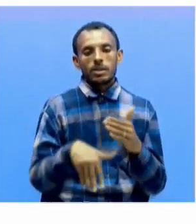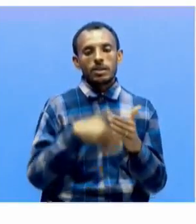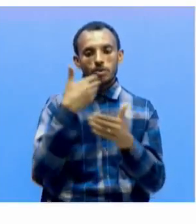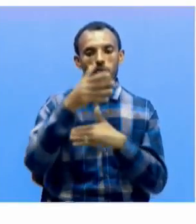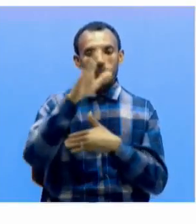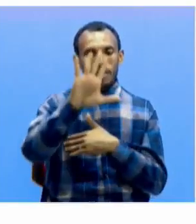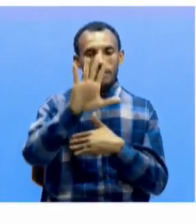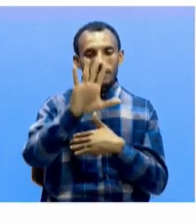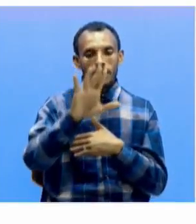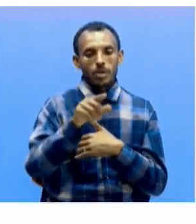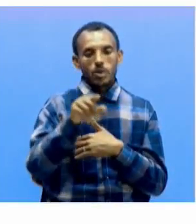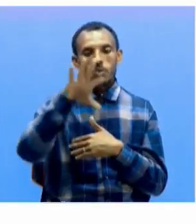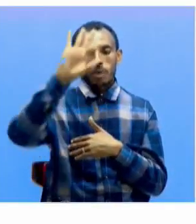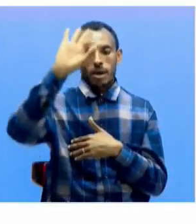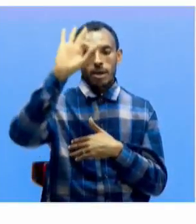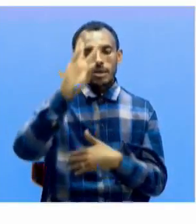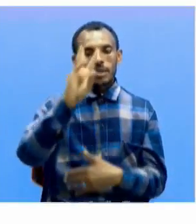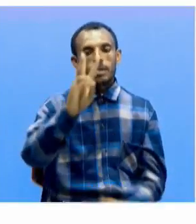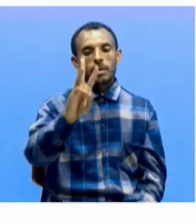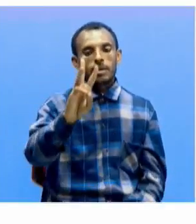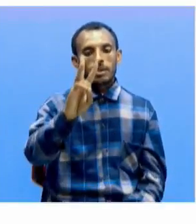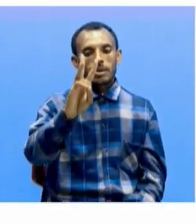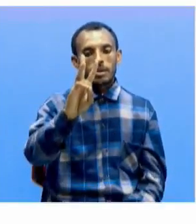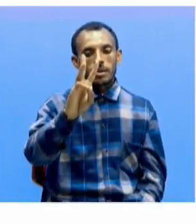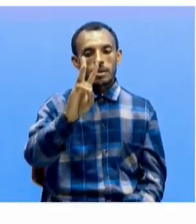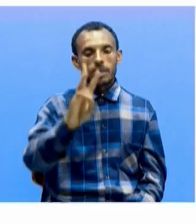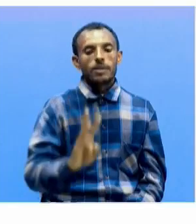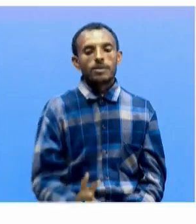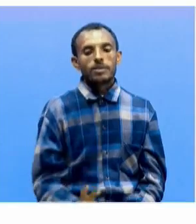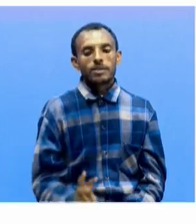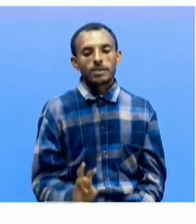Next to 5, we have 6 here.